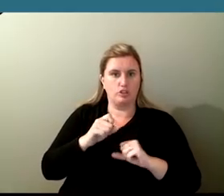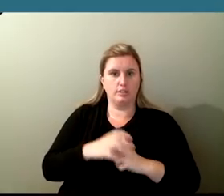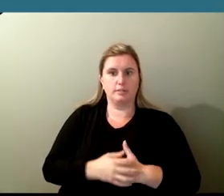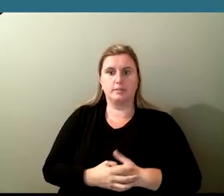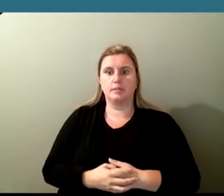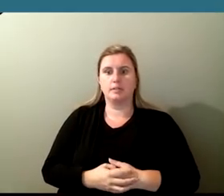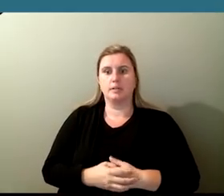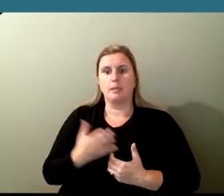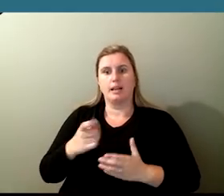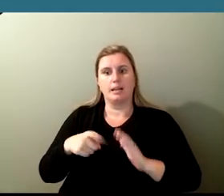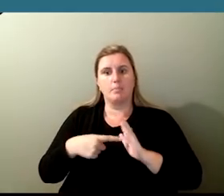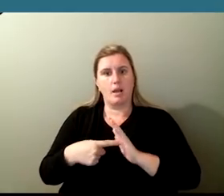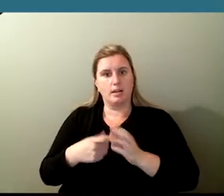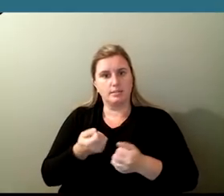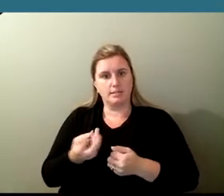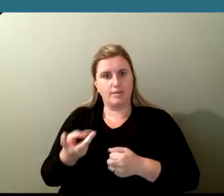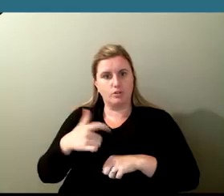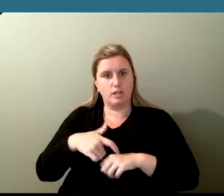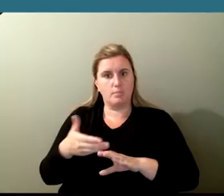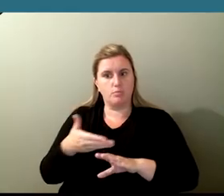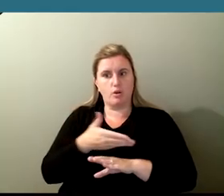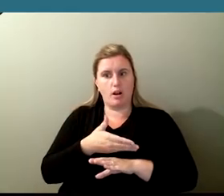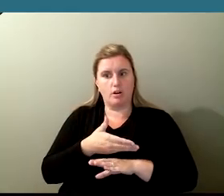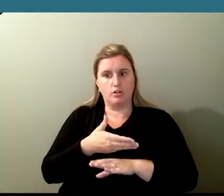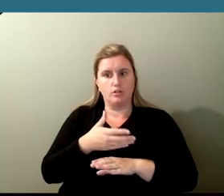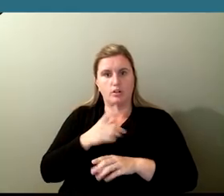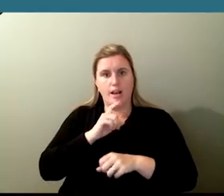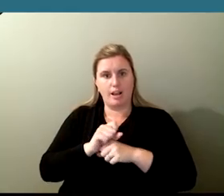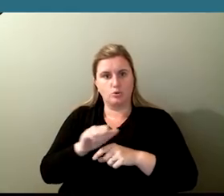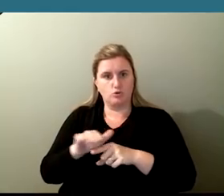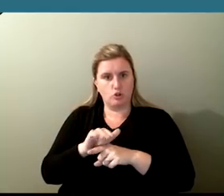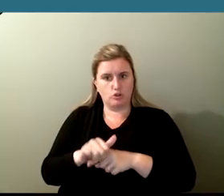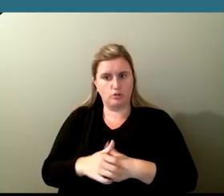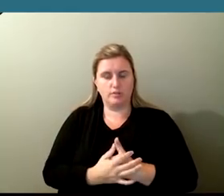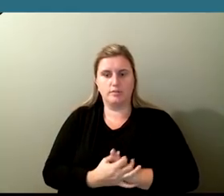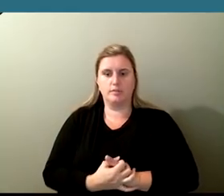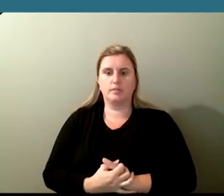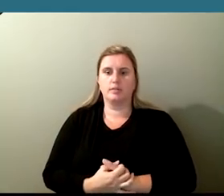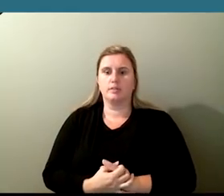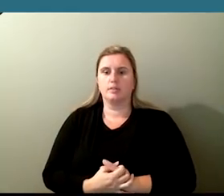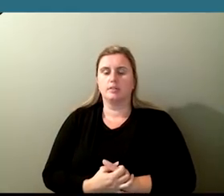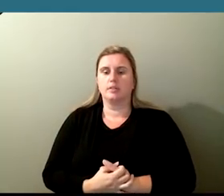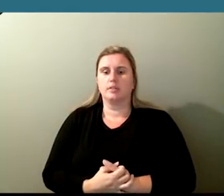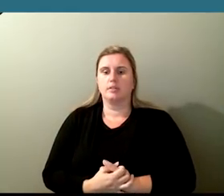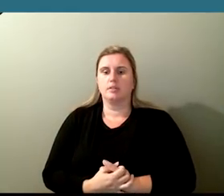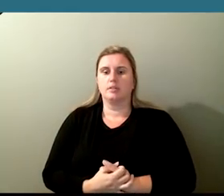need modeling several times prior you actually involved in rehearsal. And all of these